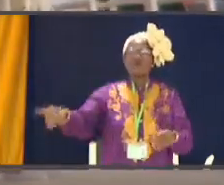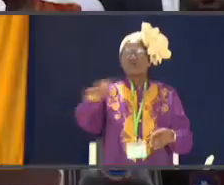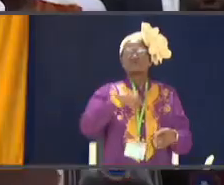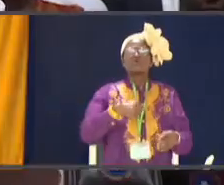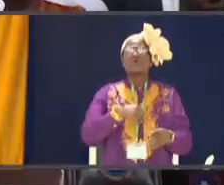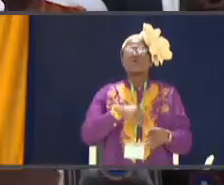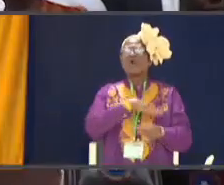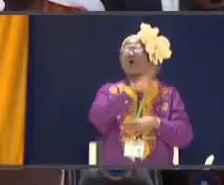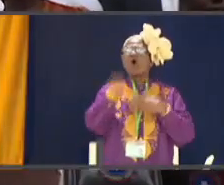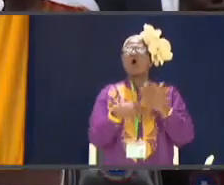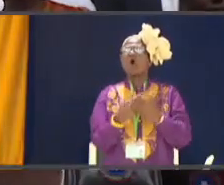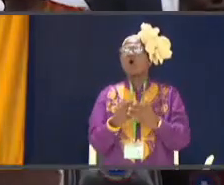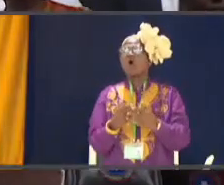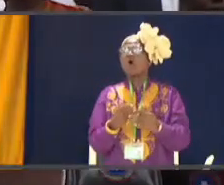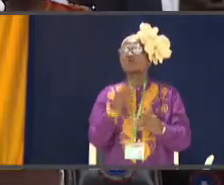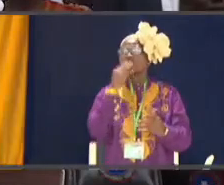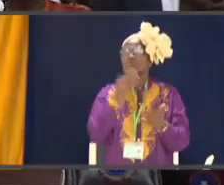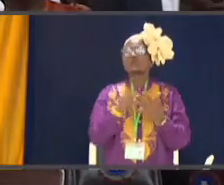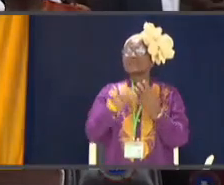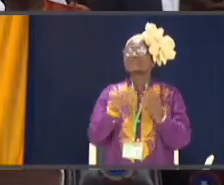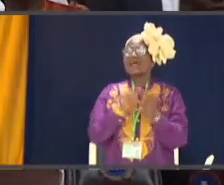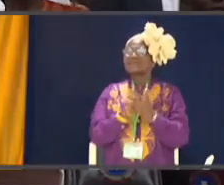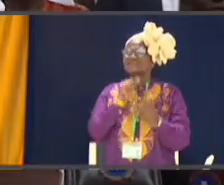gbogbo awon ire yi to sapama